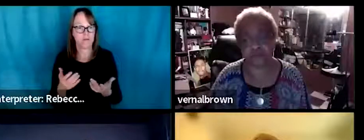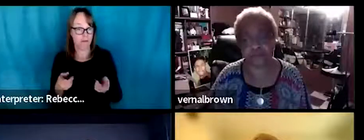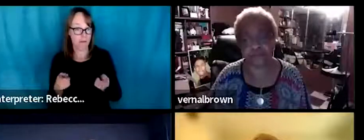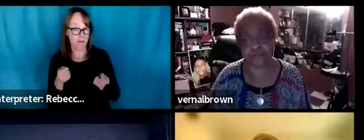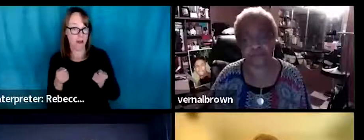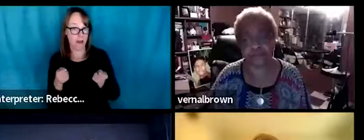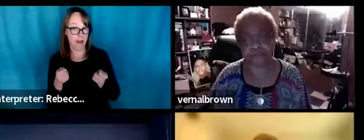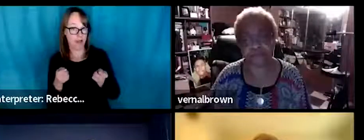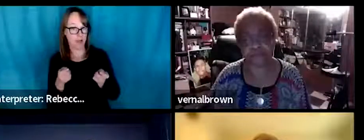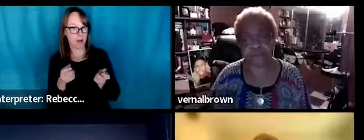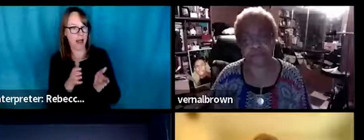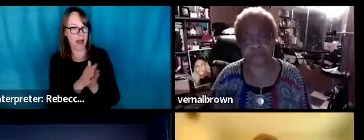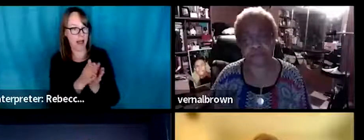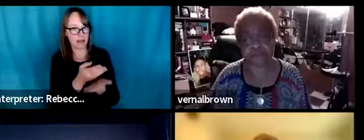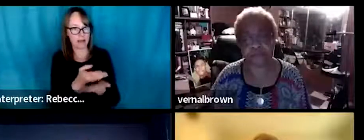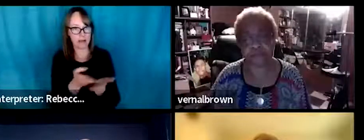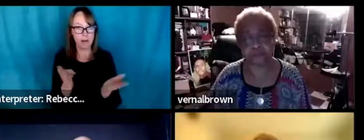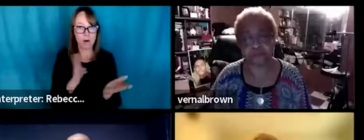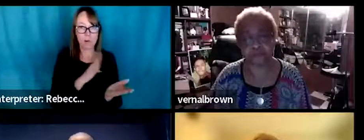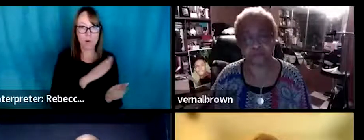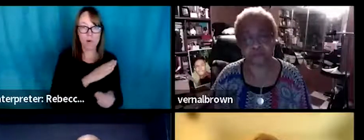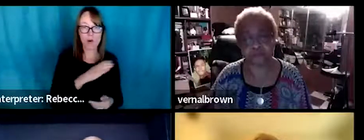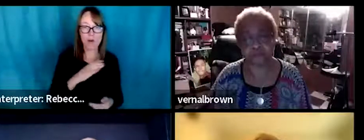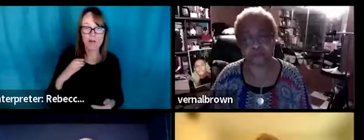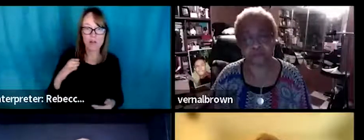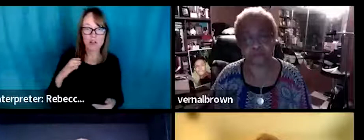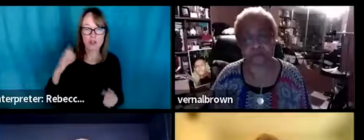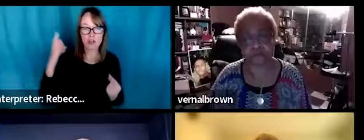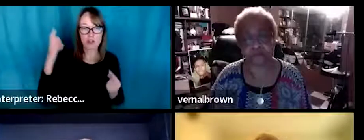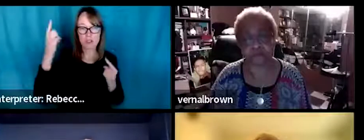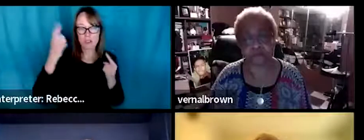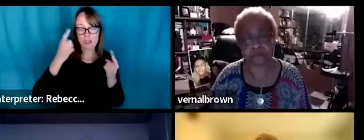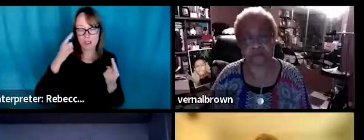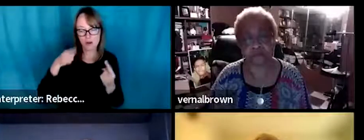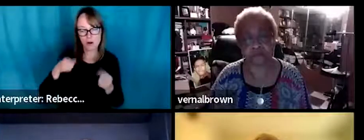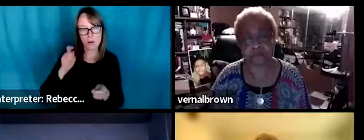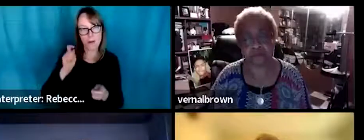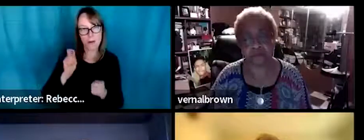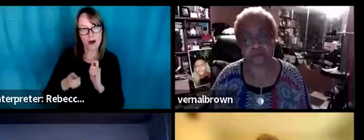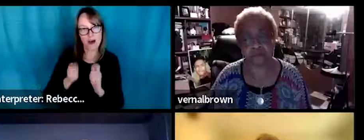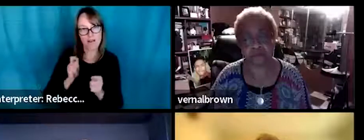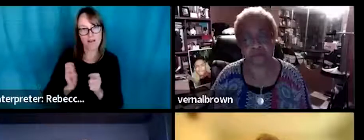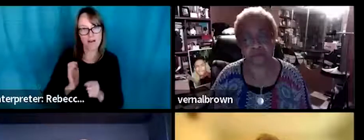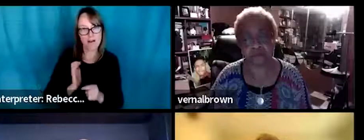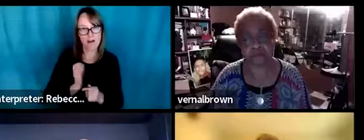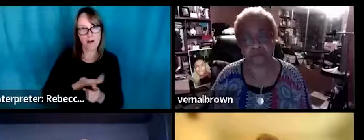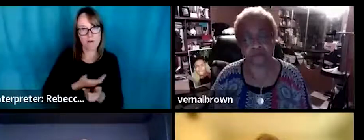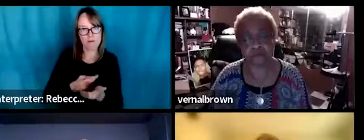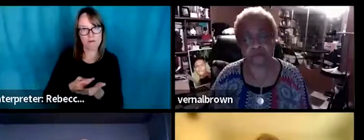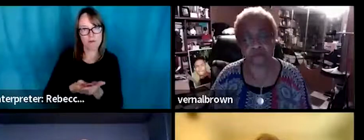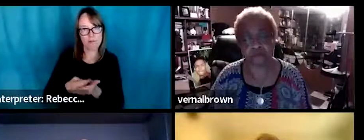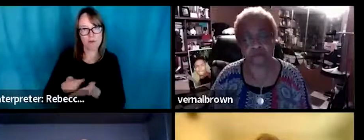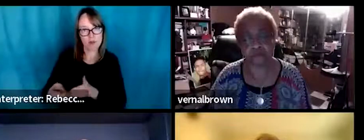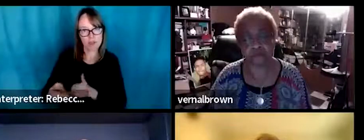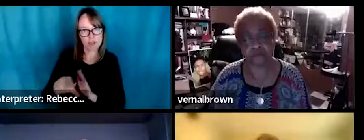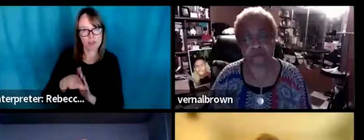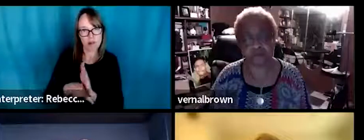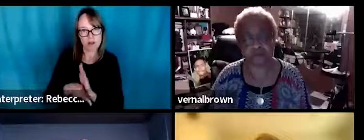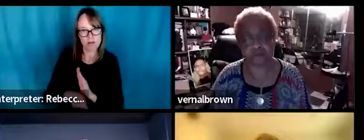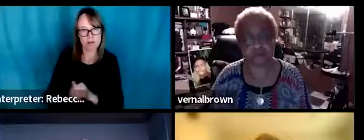these revisions to modernize our purchasing policy. I'd be happy to answer any questions that you may have.